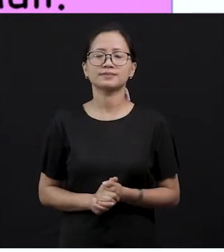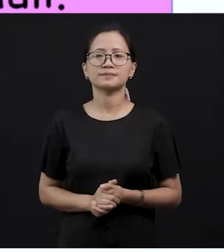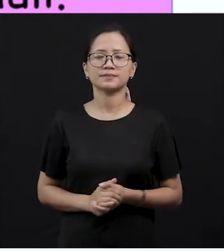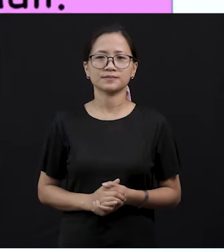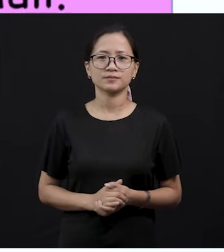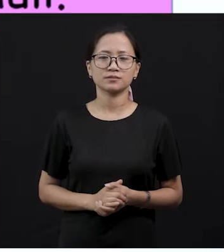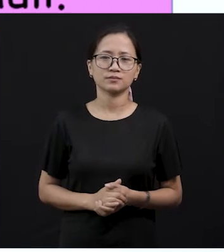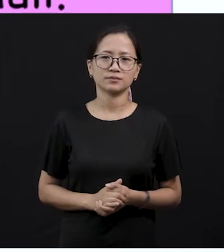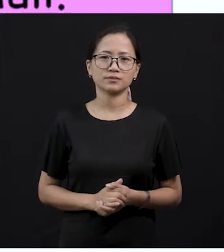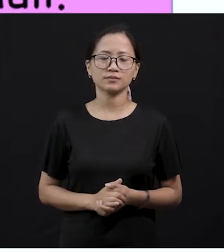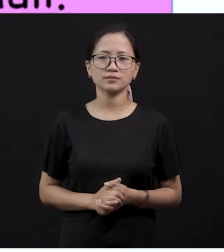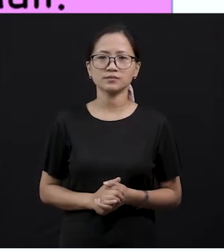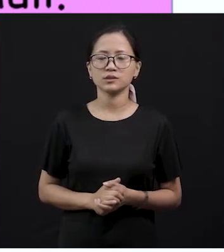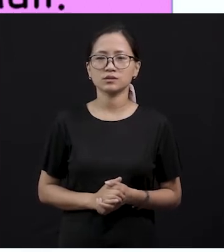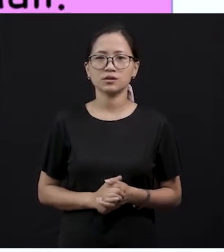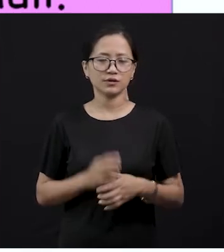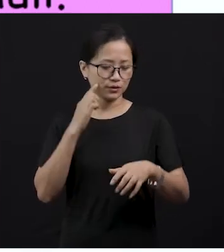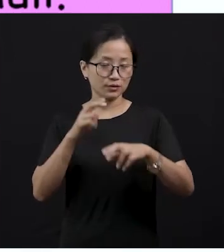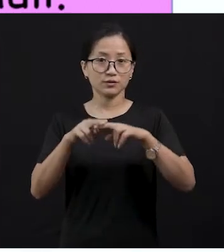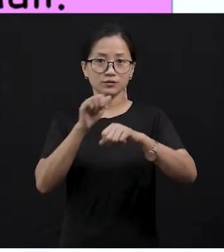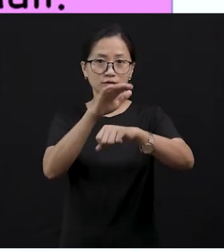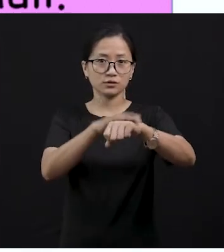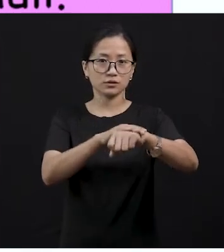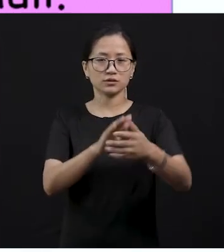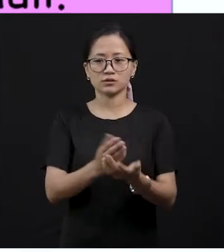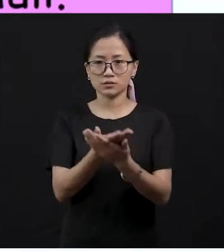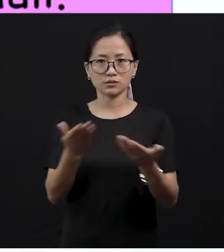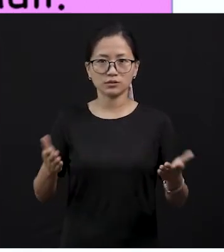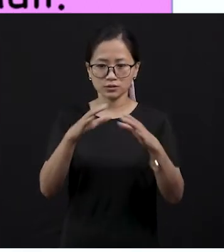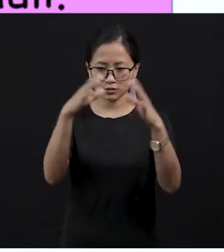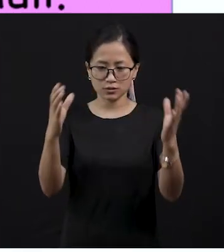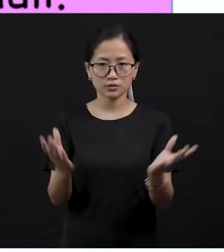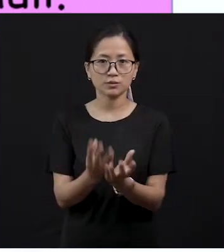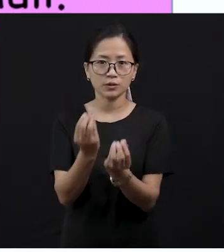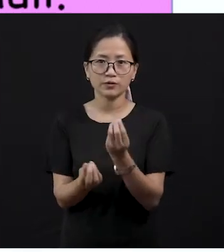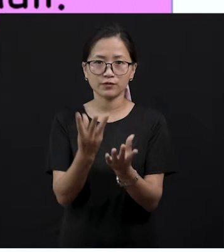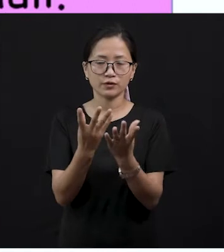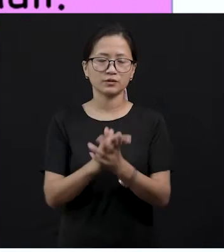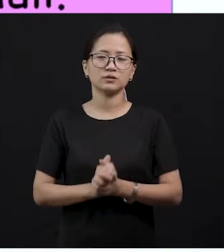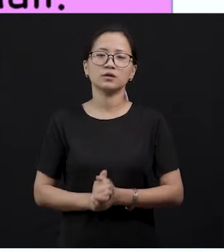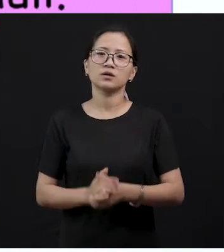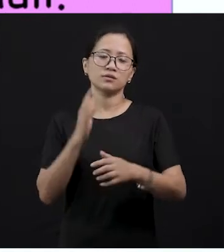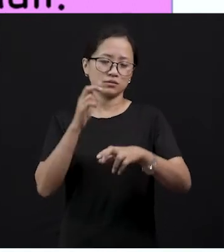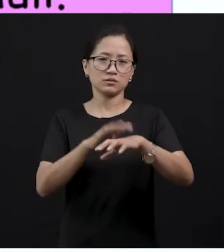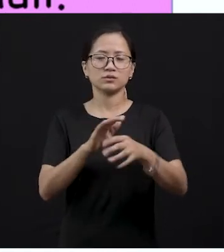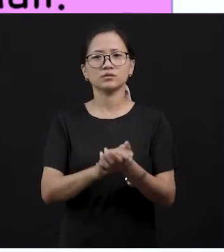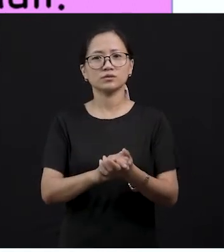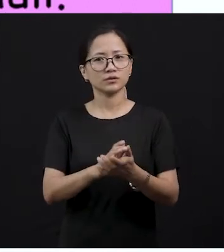object? You take back your hand, yes or no? So that heat the hotness is the